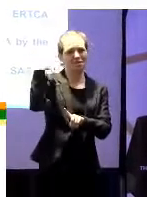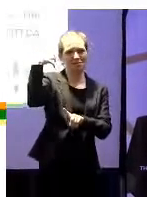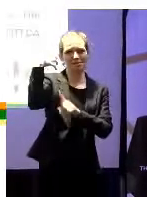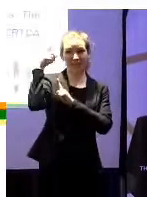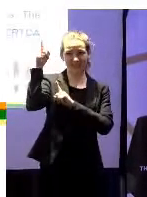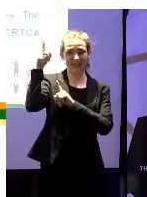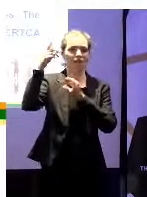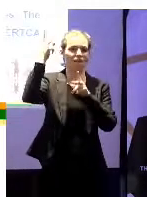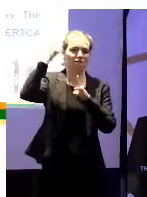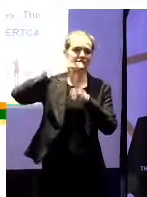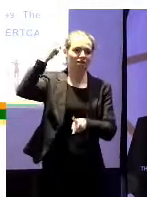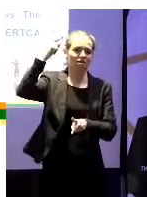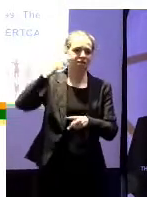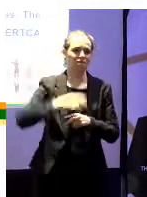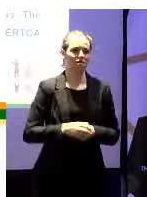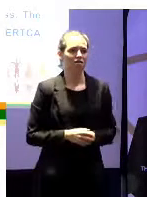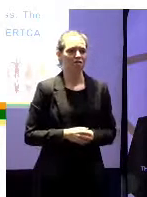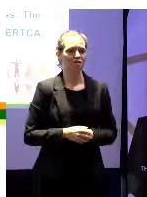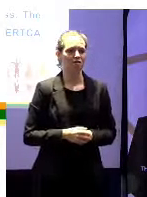decision.